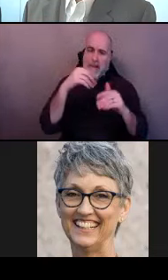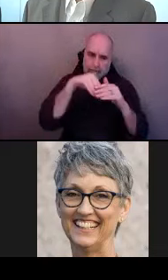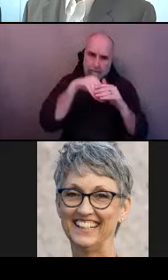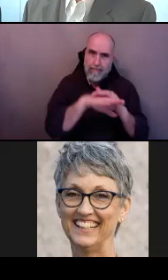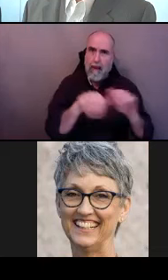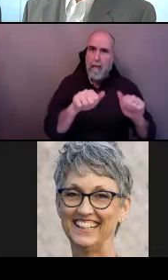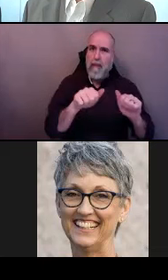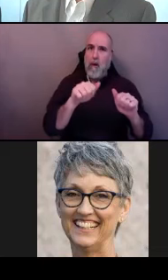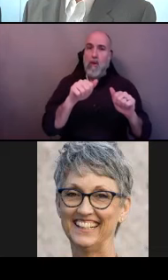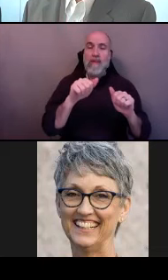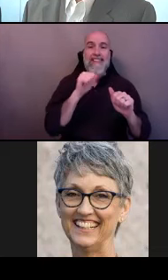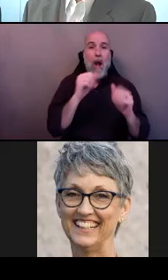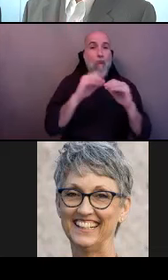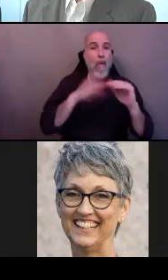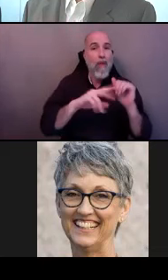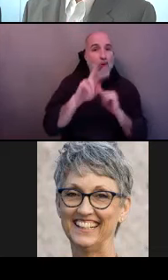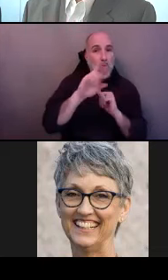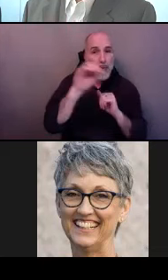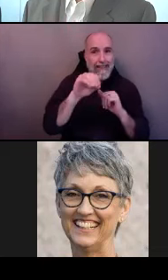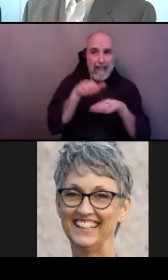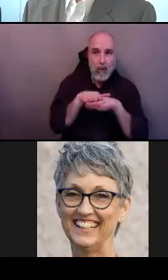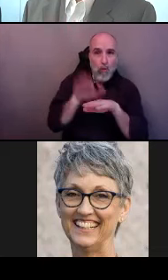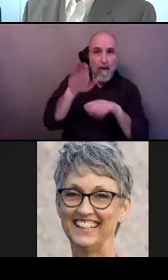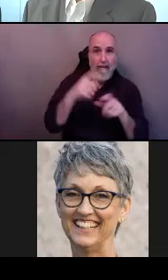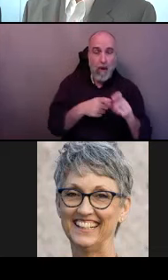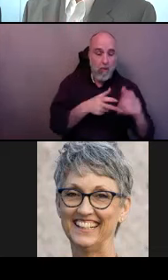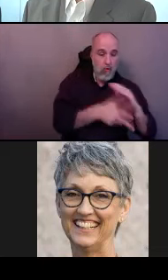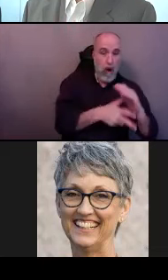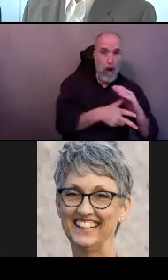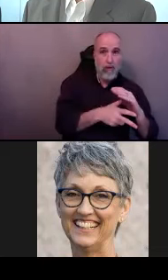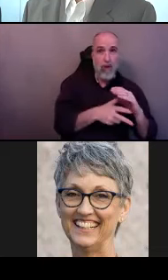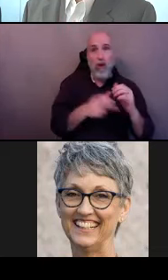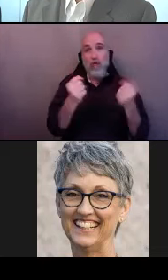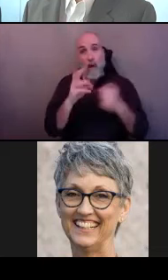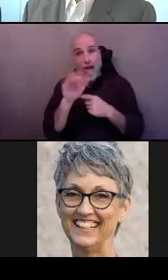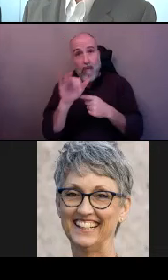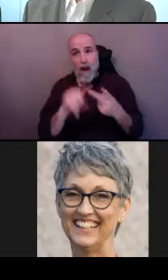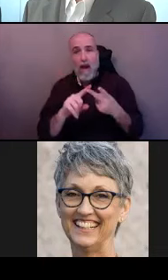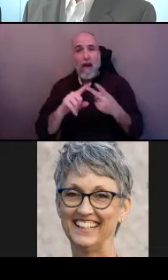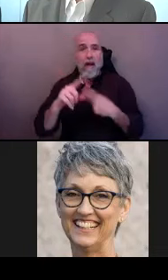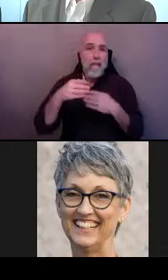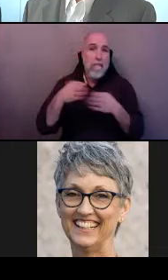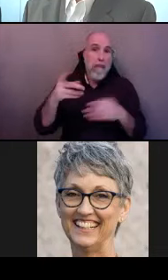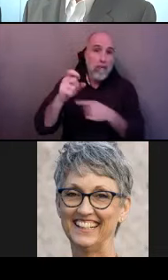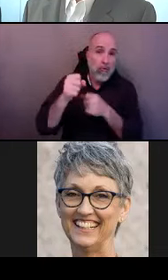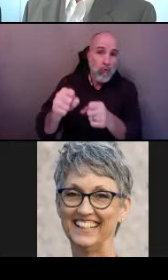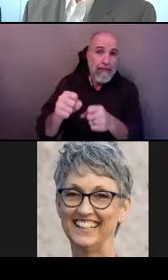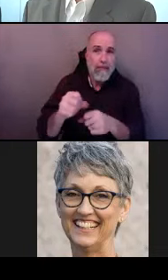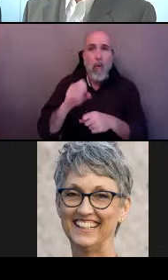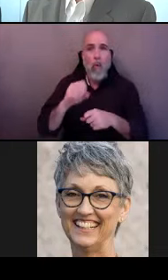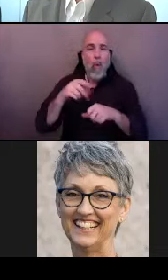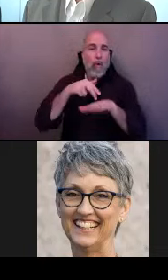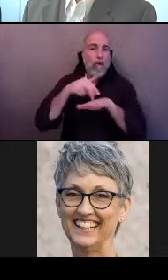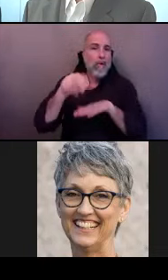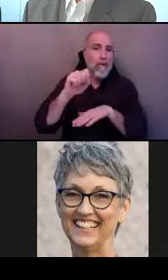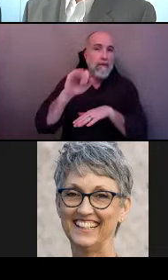than 2% that originates from garage, driveway, public street, or public sidewalk. A